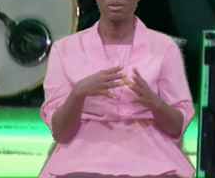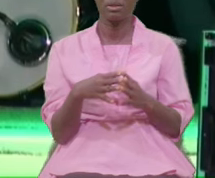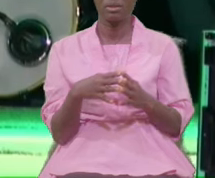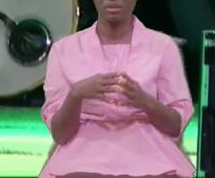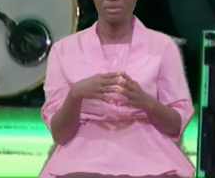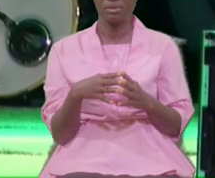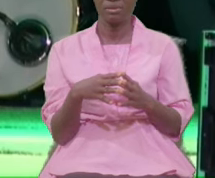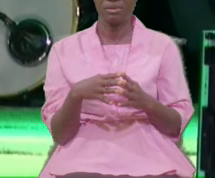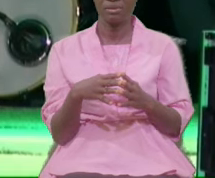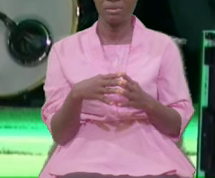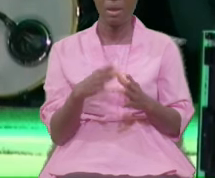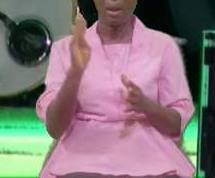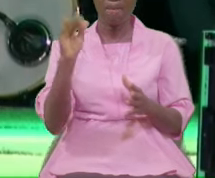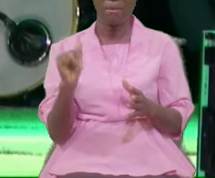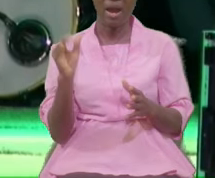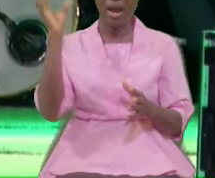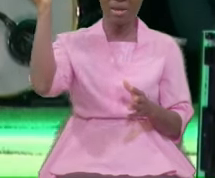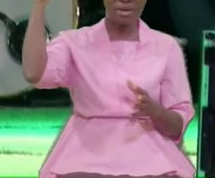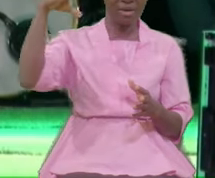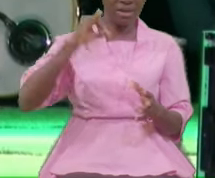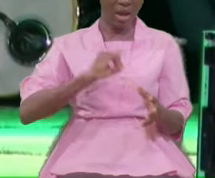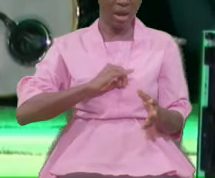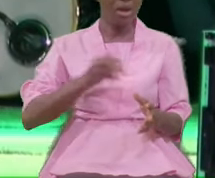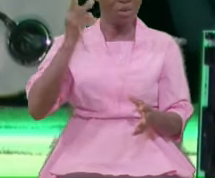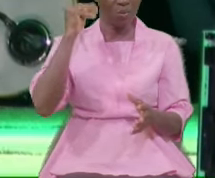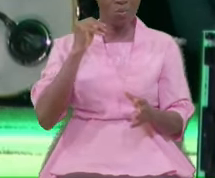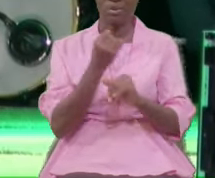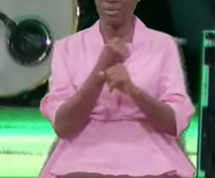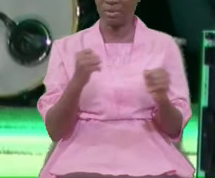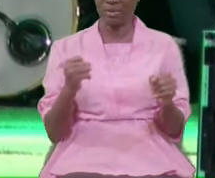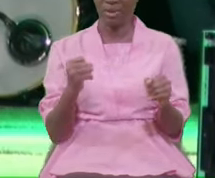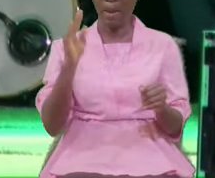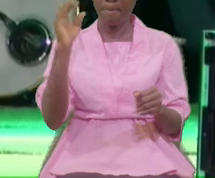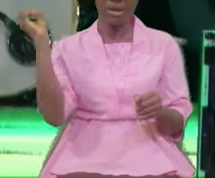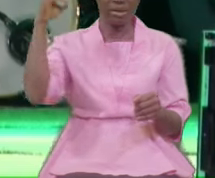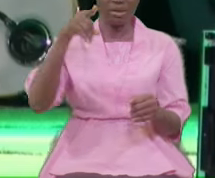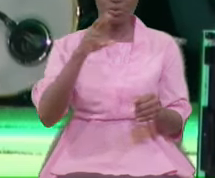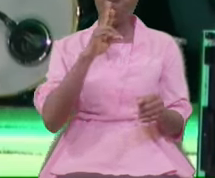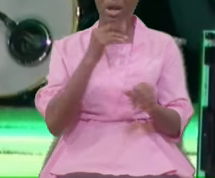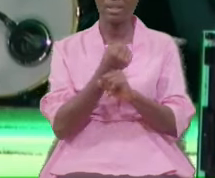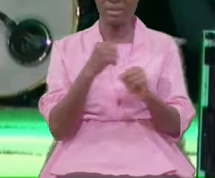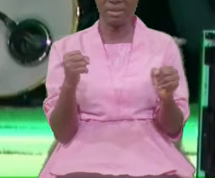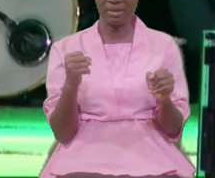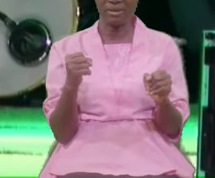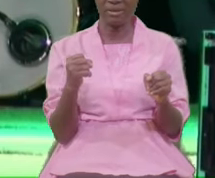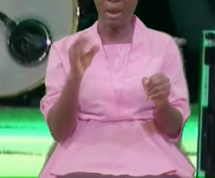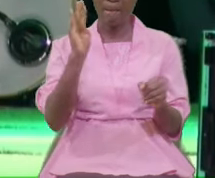by Grace I was saved Grace sav